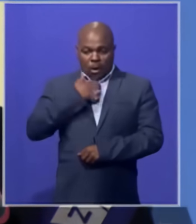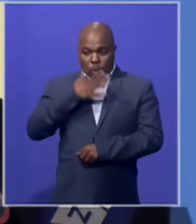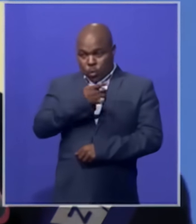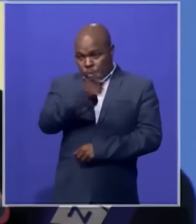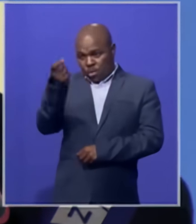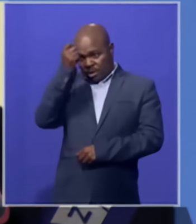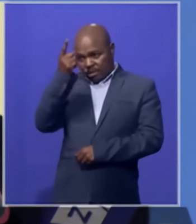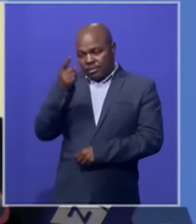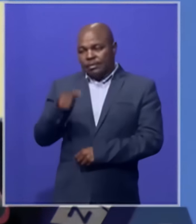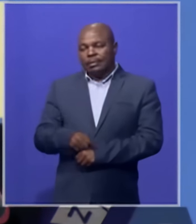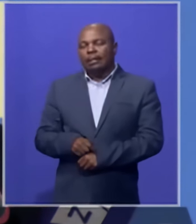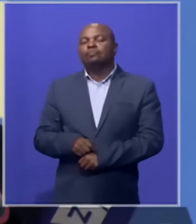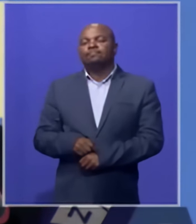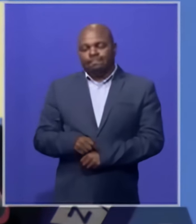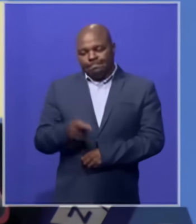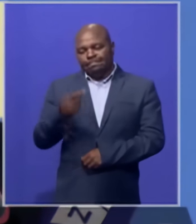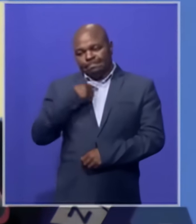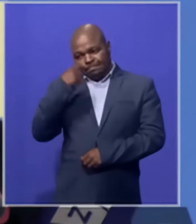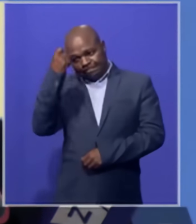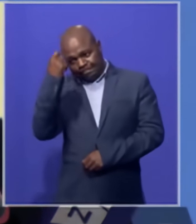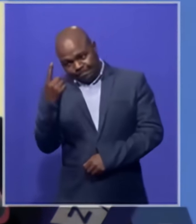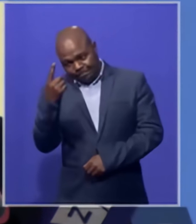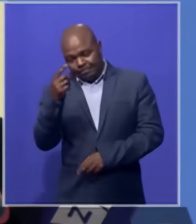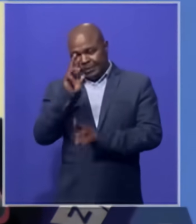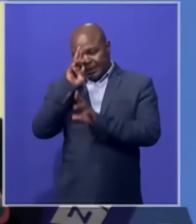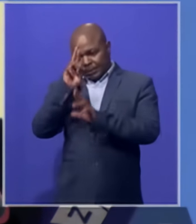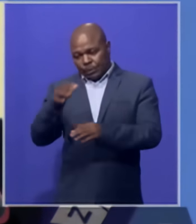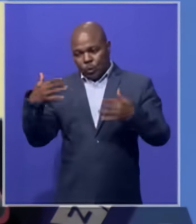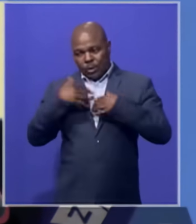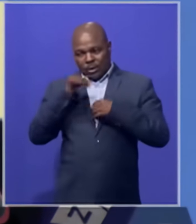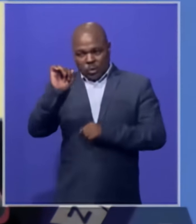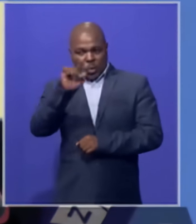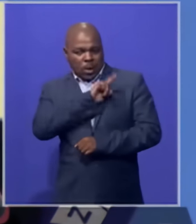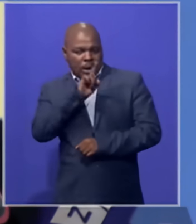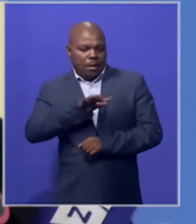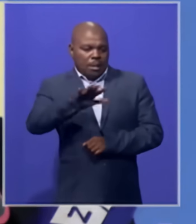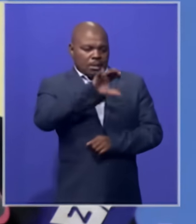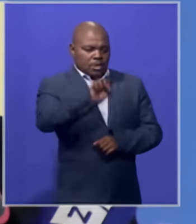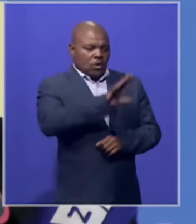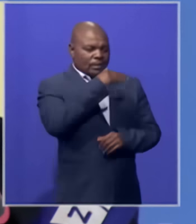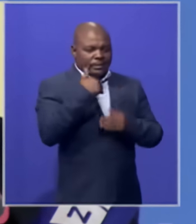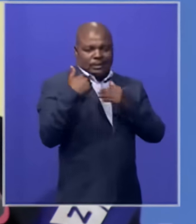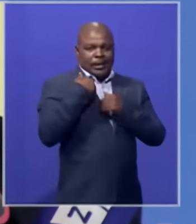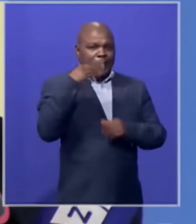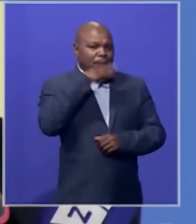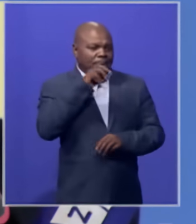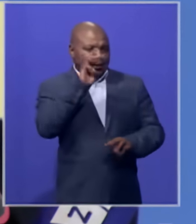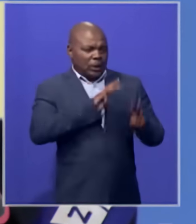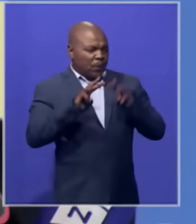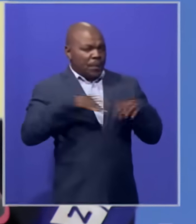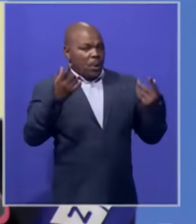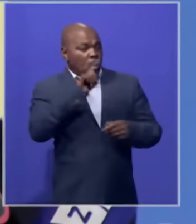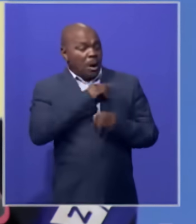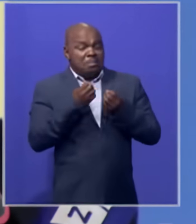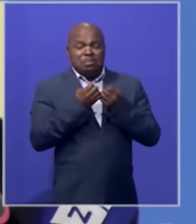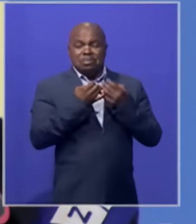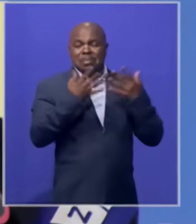respect your worries about the lack of security since too many